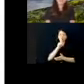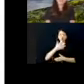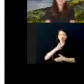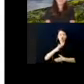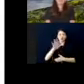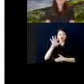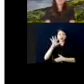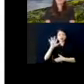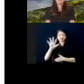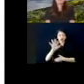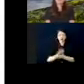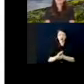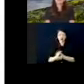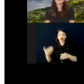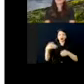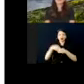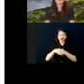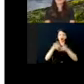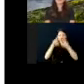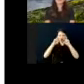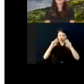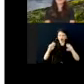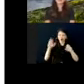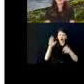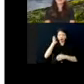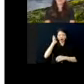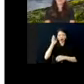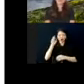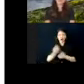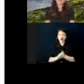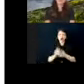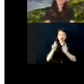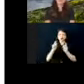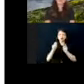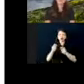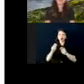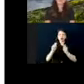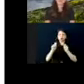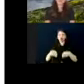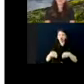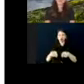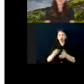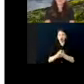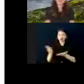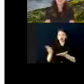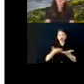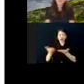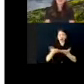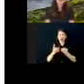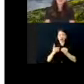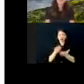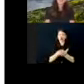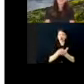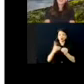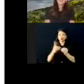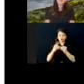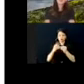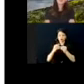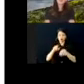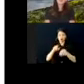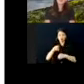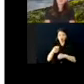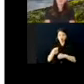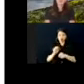that they had used digital financial services for the very first time since the pandemic. But at the same time,